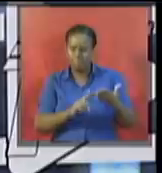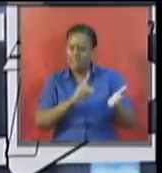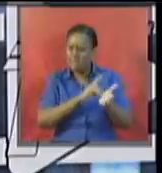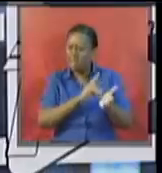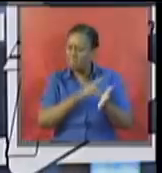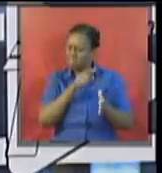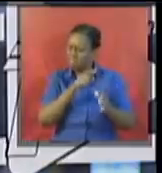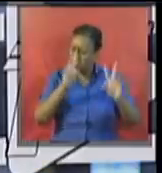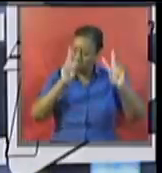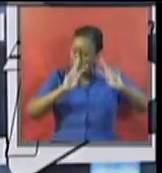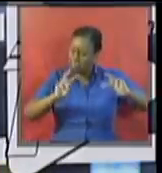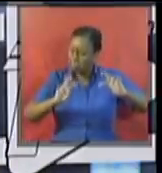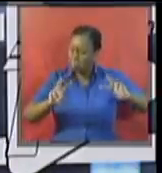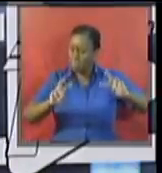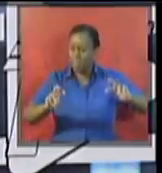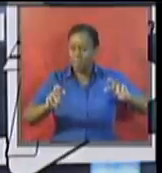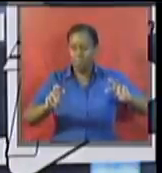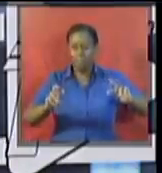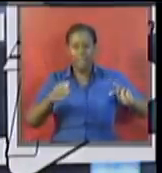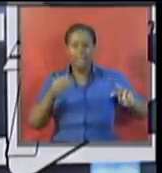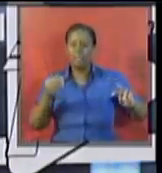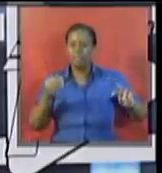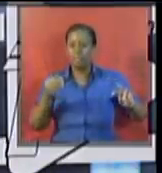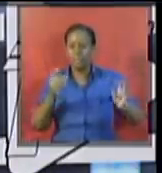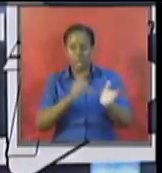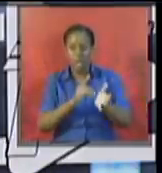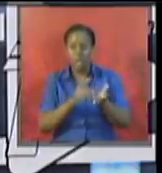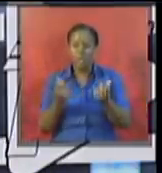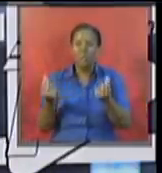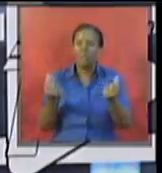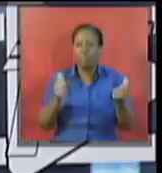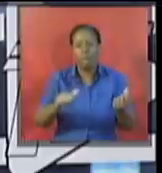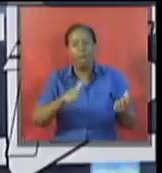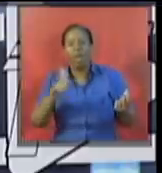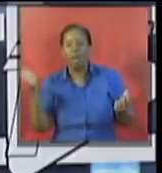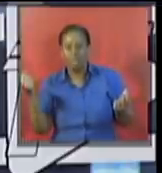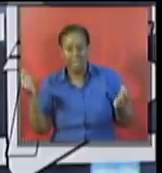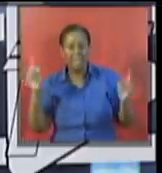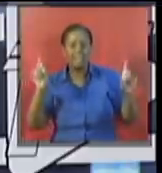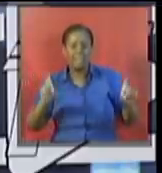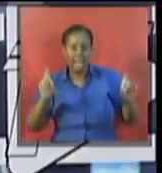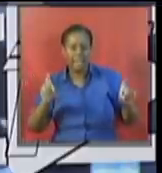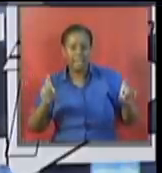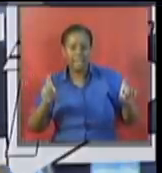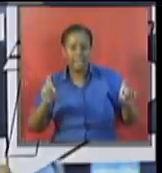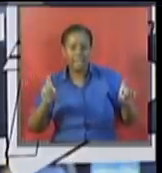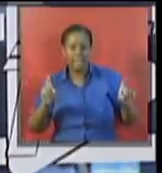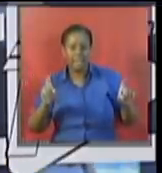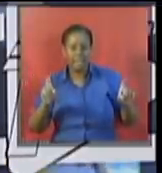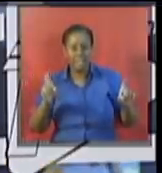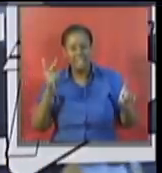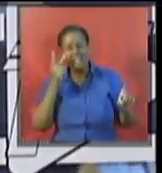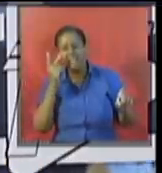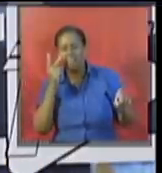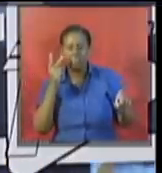tests beside COVID-19 to see what sort of physiological, meaning body function, derangements